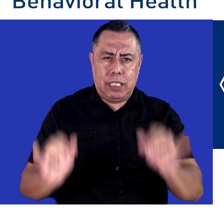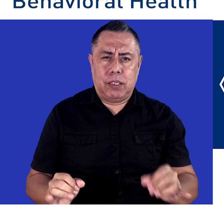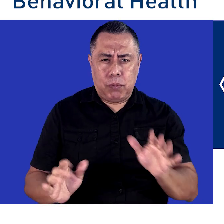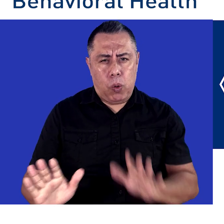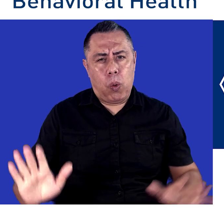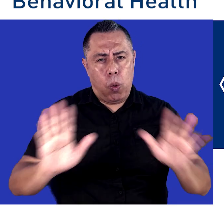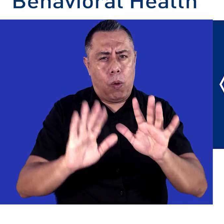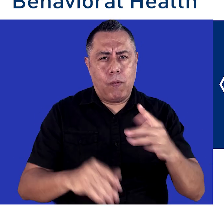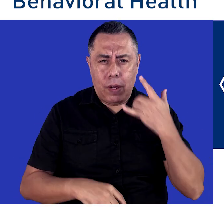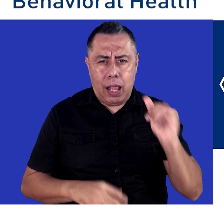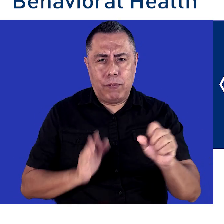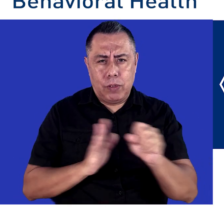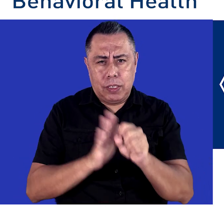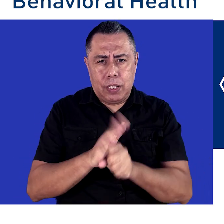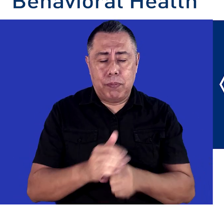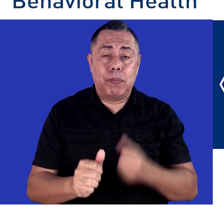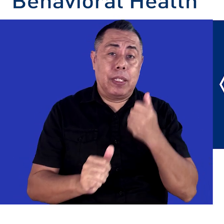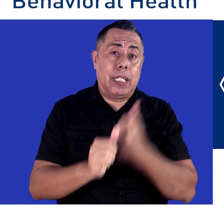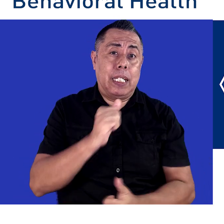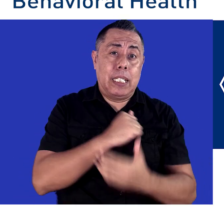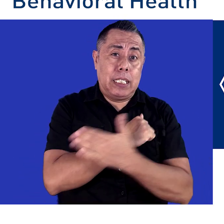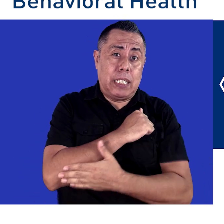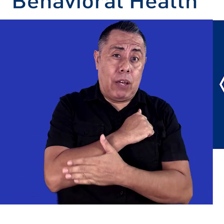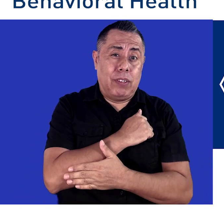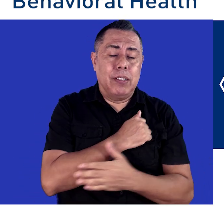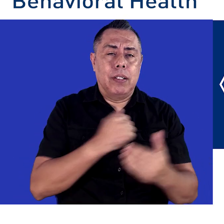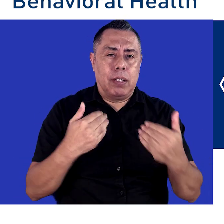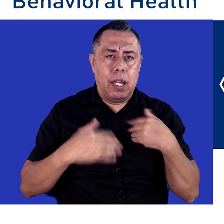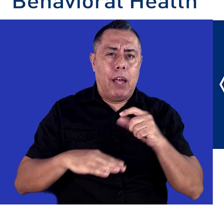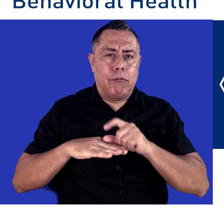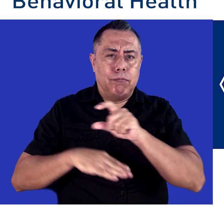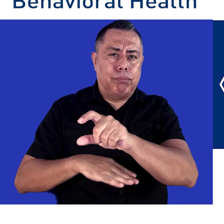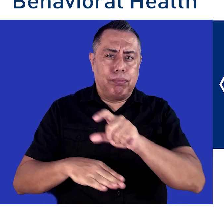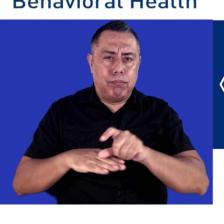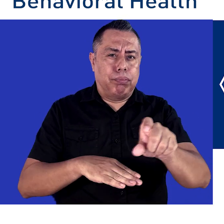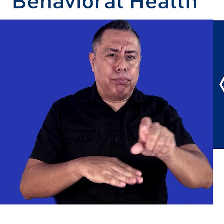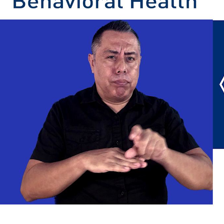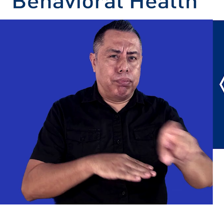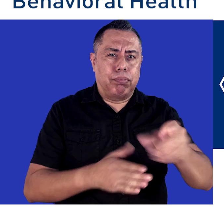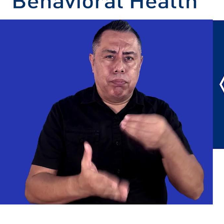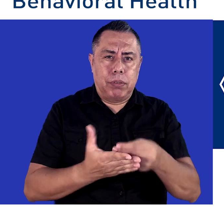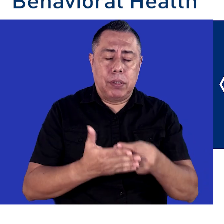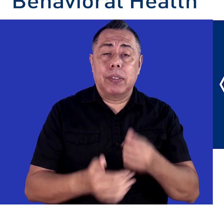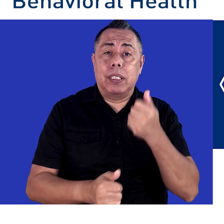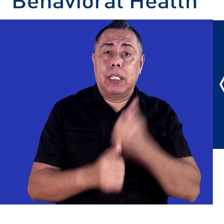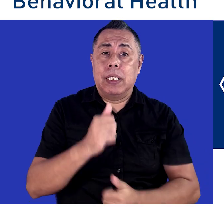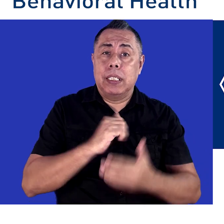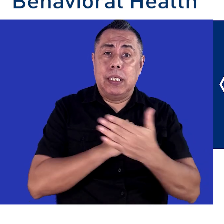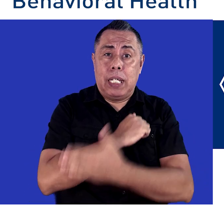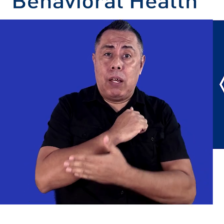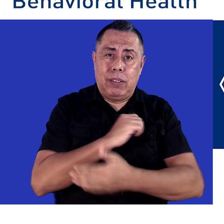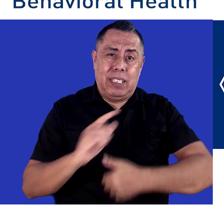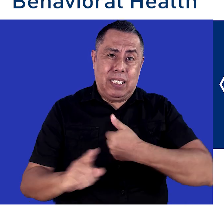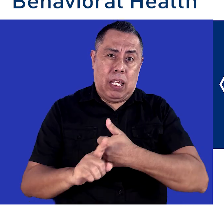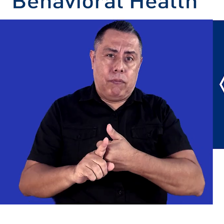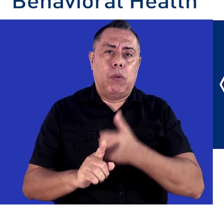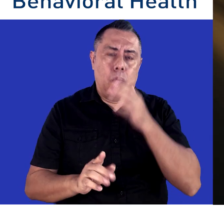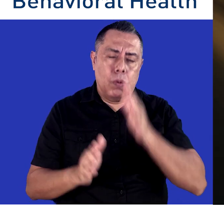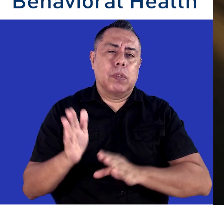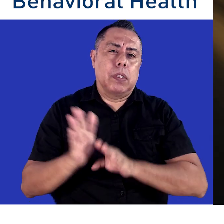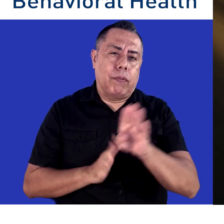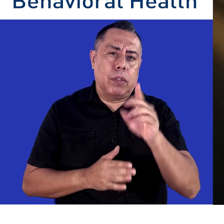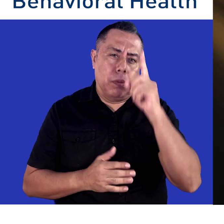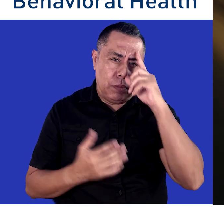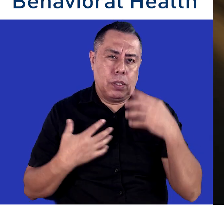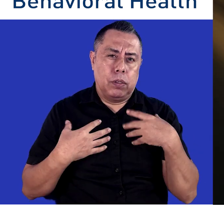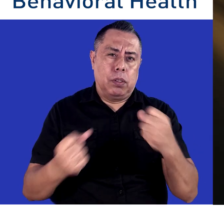of California. Each county receives an allotted amount of funds, and each county develops its own MISA plan.